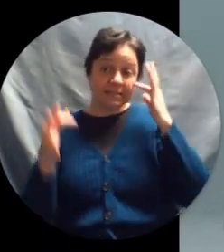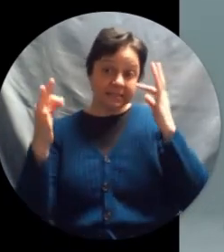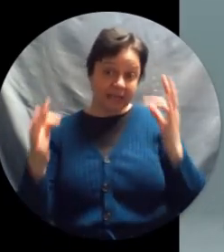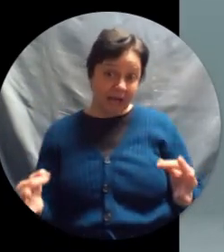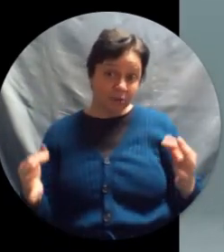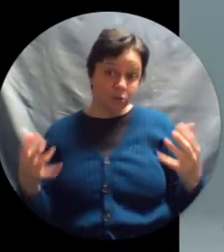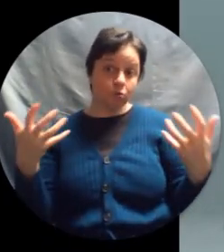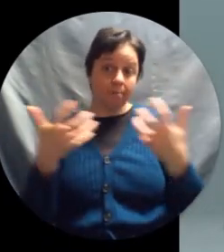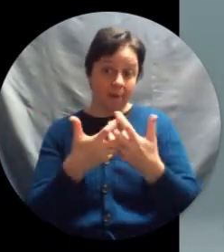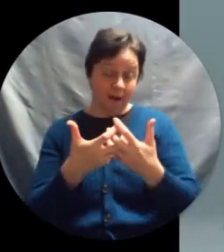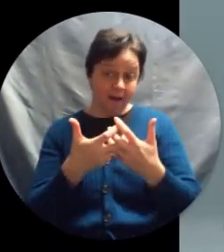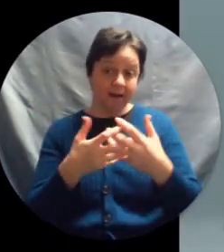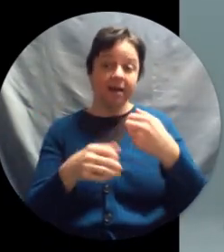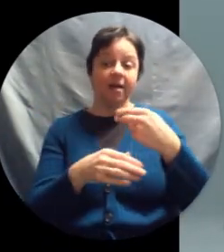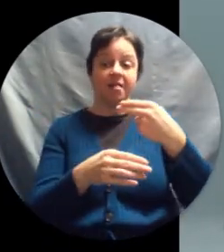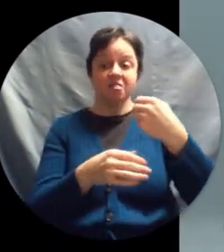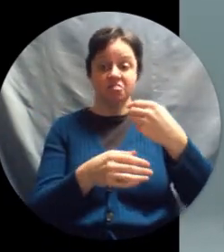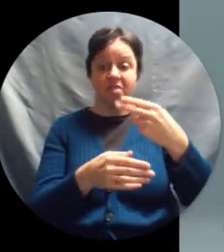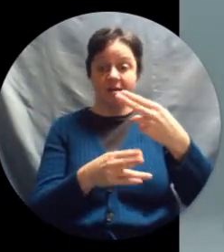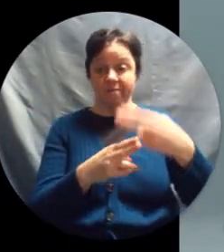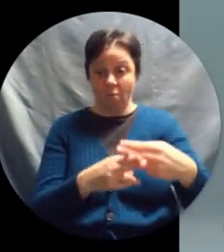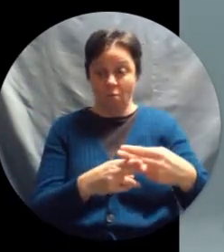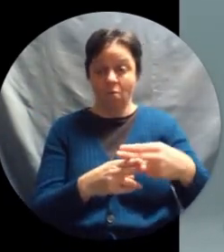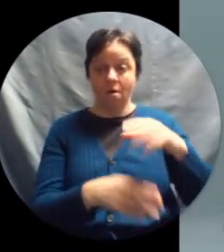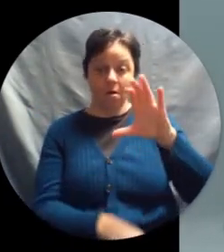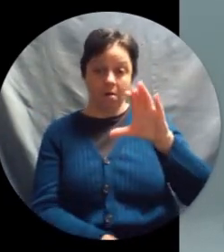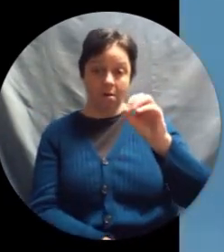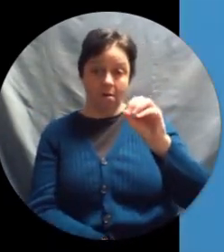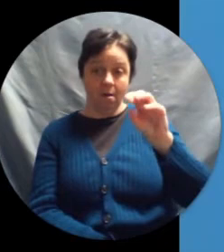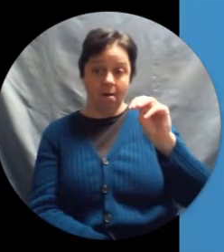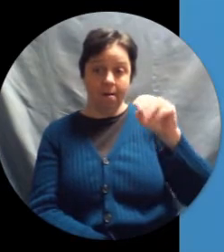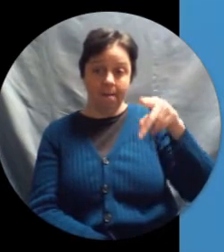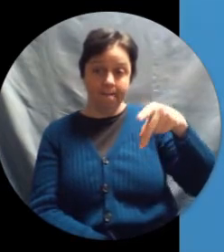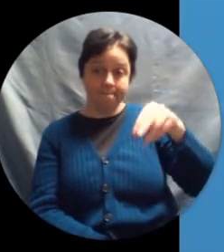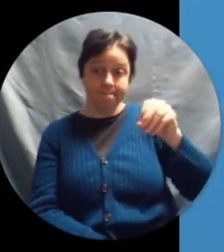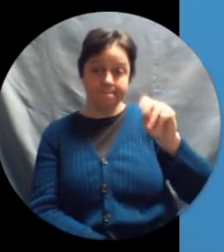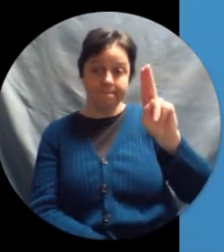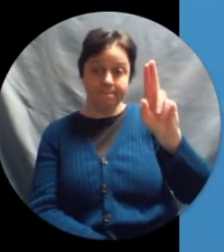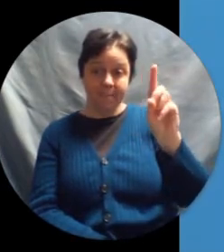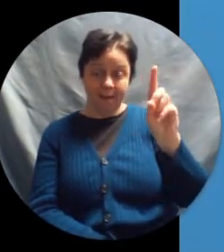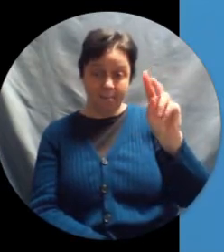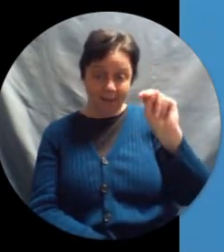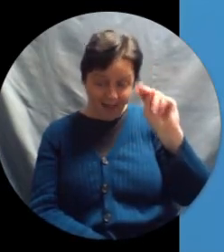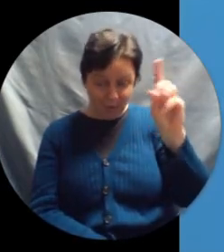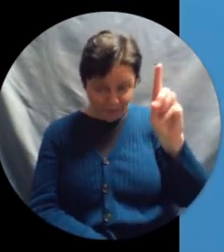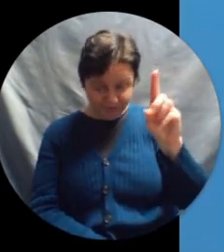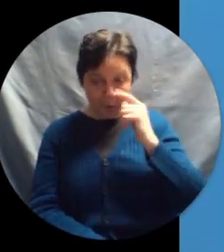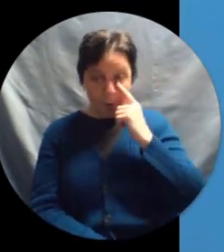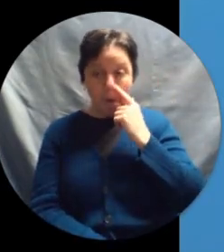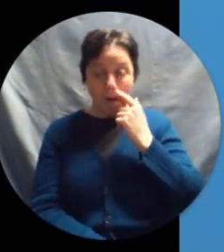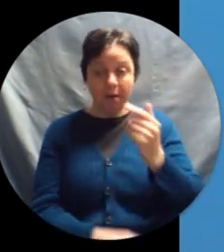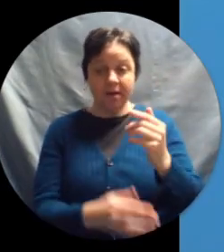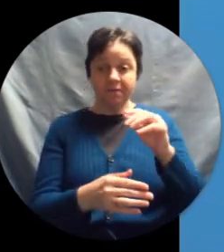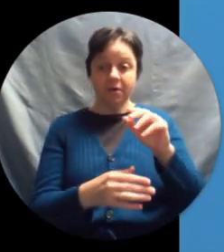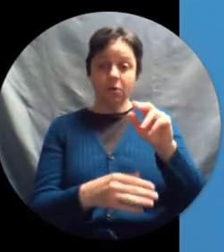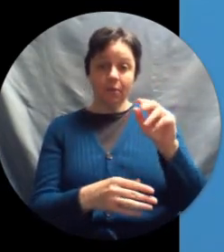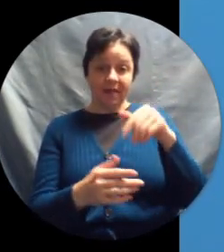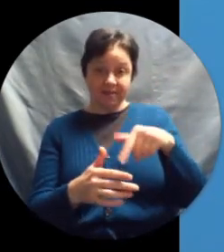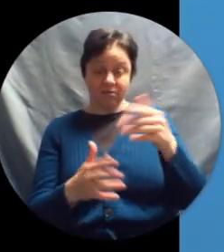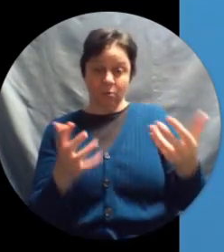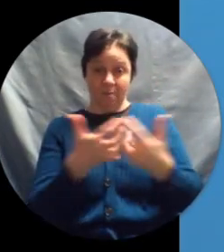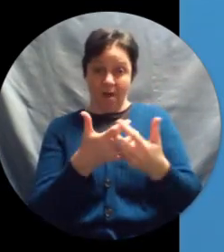form compounds. And like I mentioned with sodium is usually going to be found in a compound of sodium